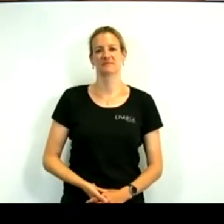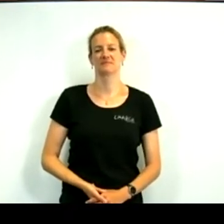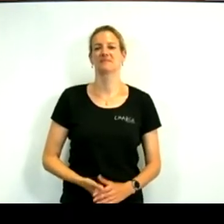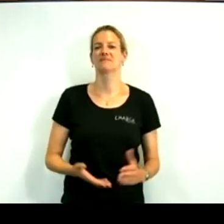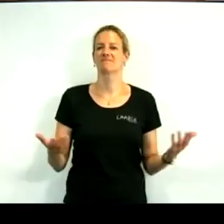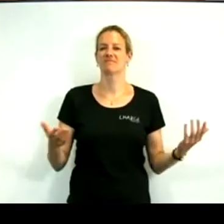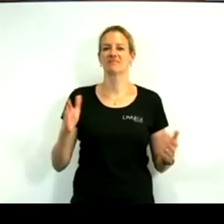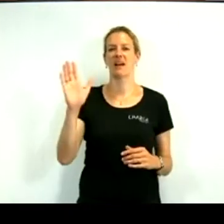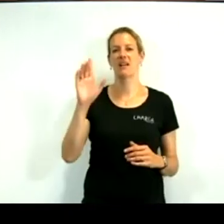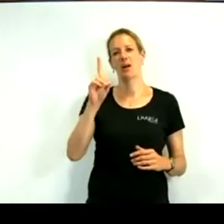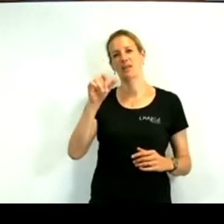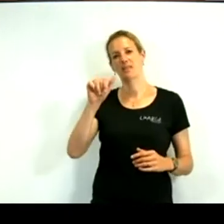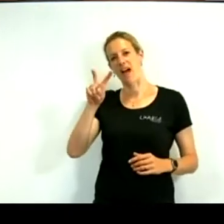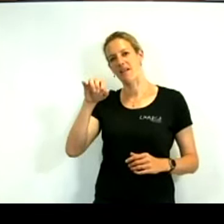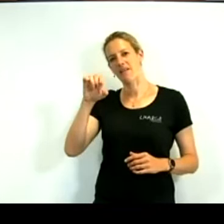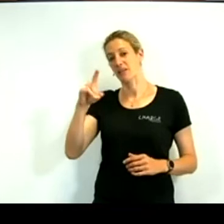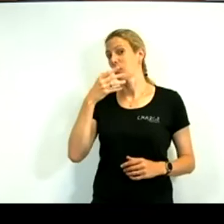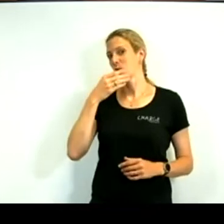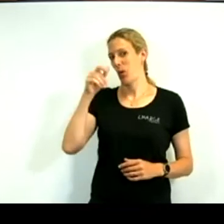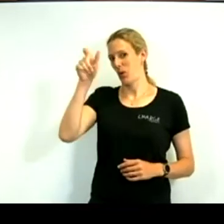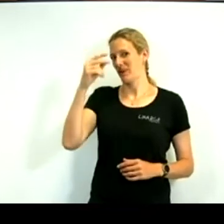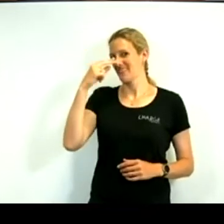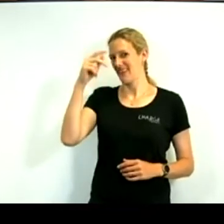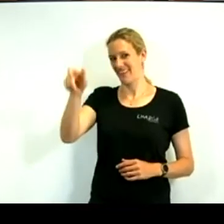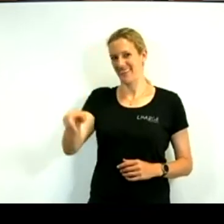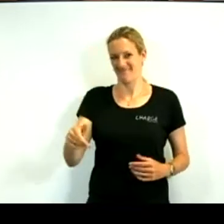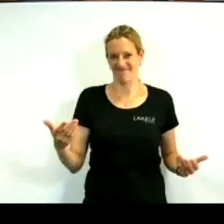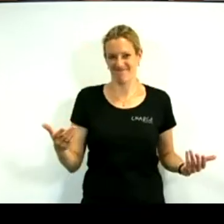Hi, David. Hi, David. Great to see you.